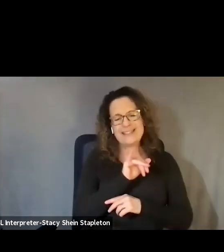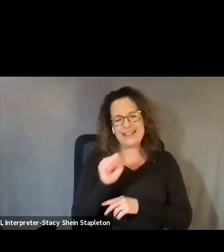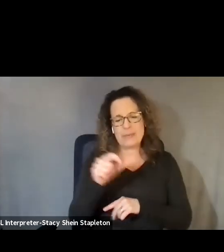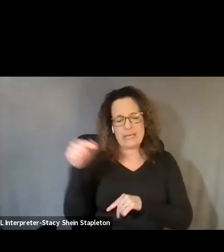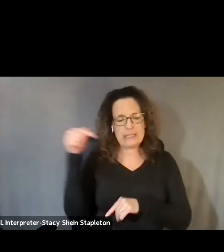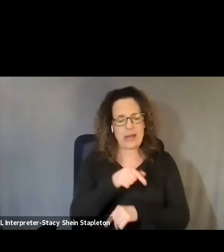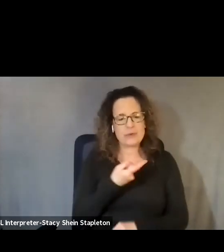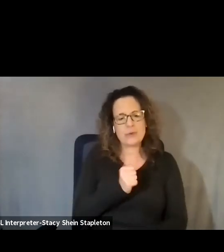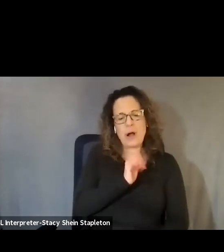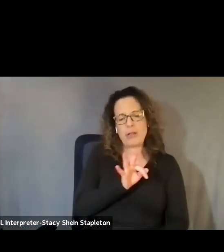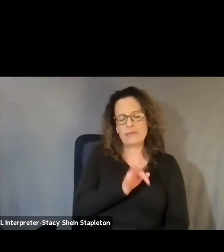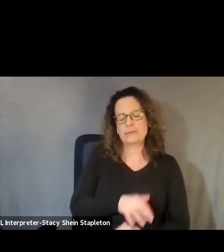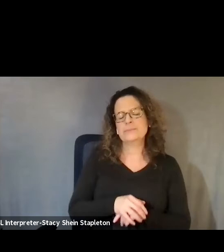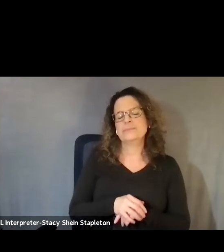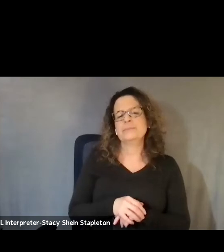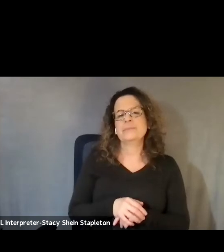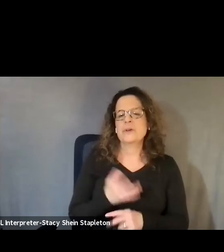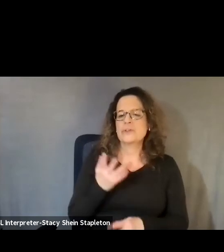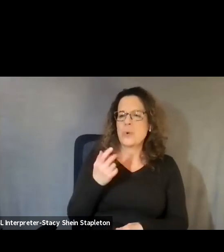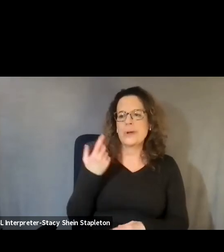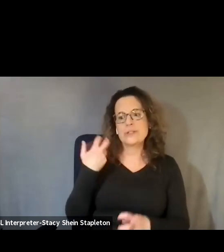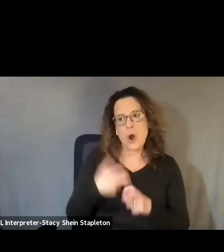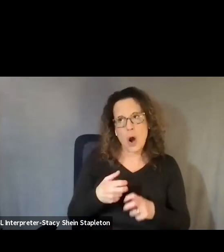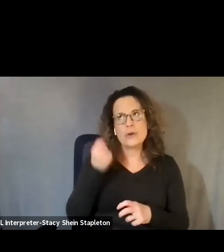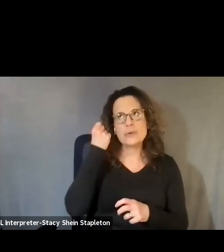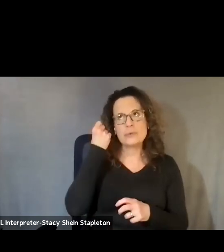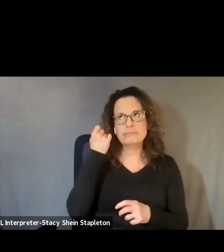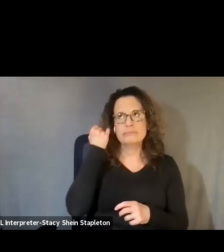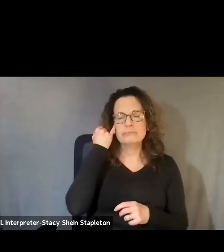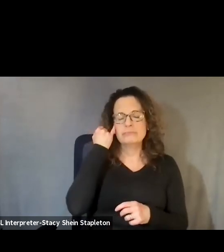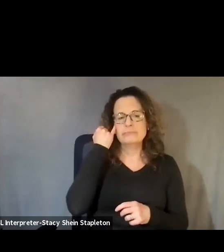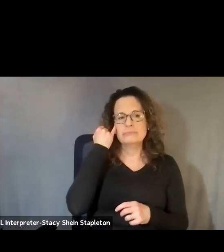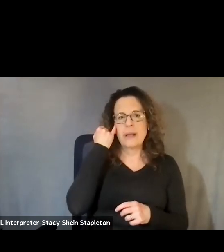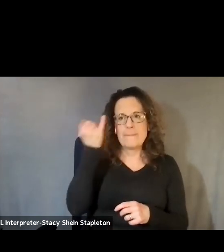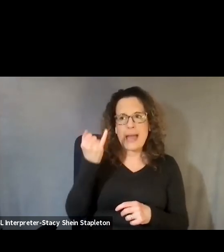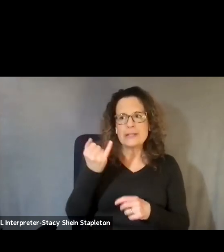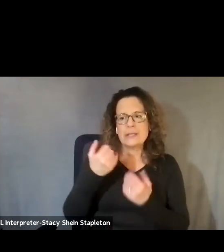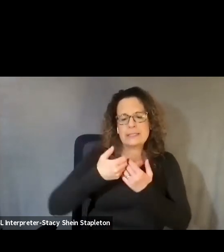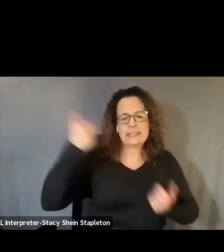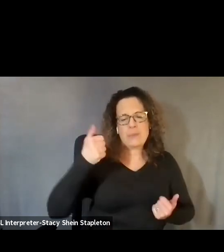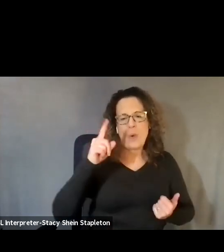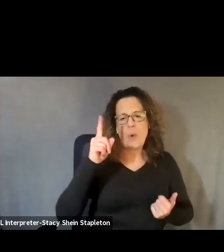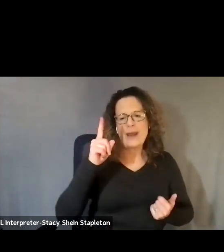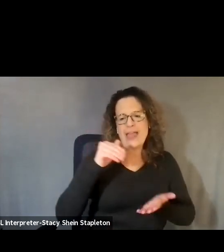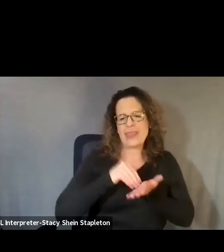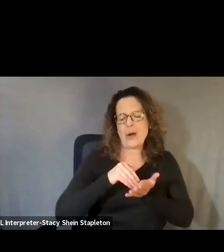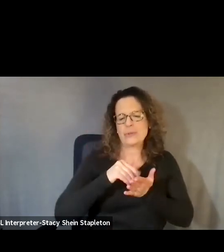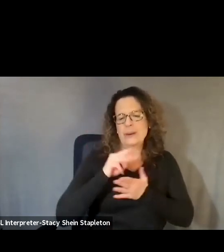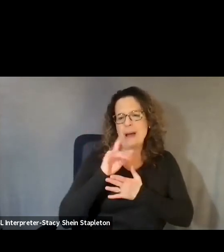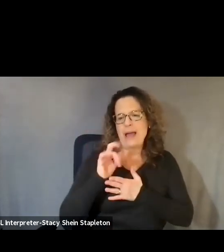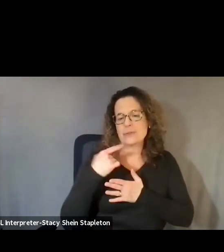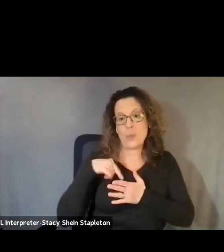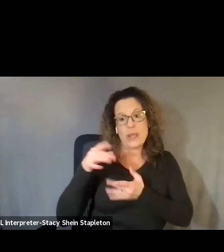Gulf. So as hard as it is to imagine, given that we're separated by about 1,000 miles, we are connected to the Gulf